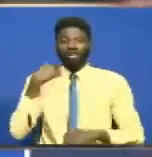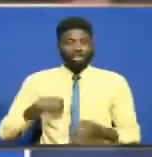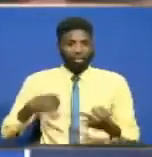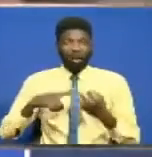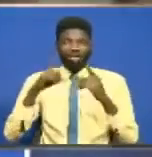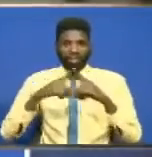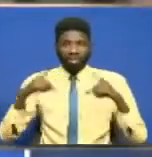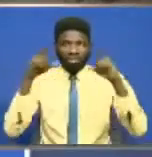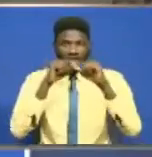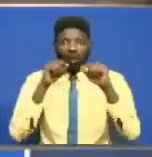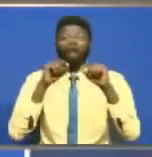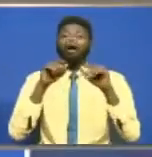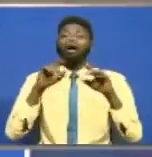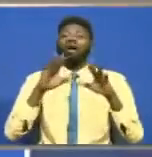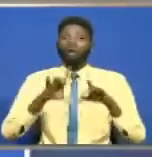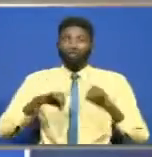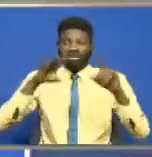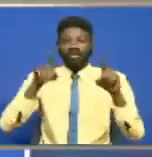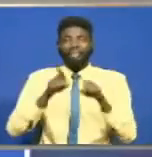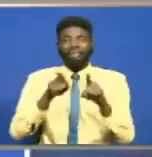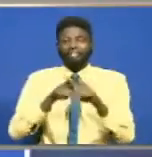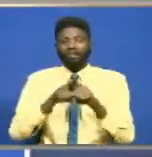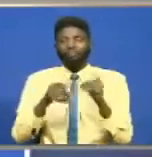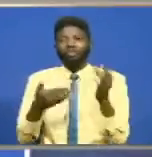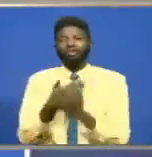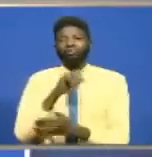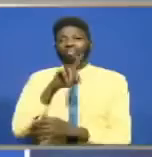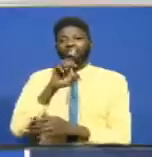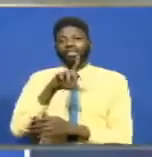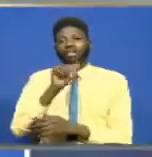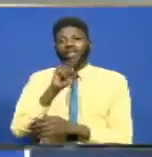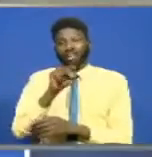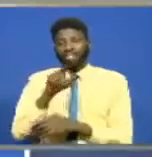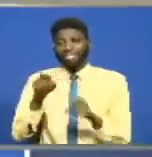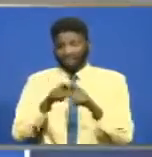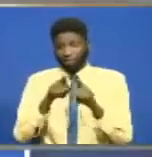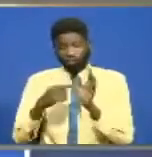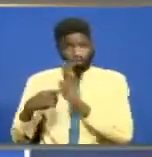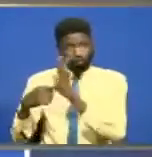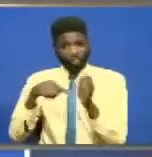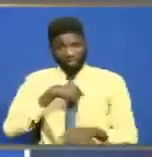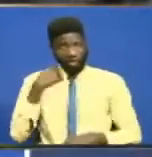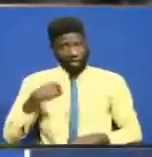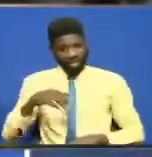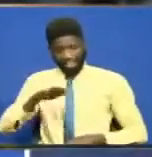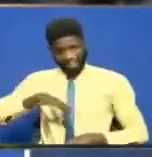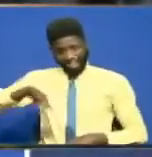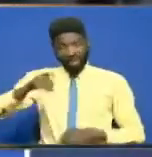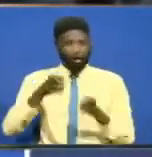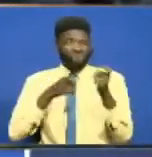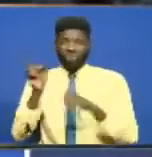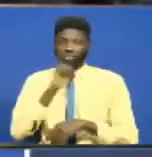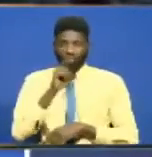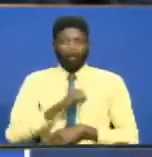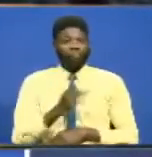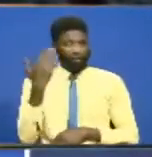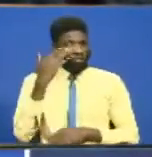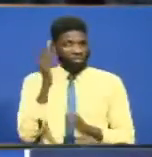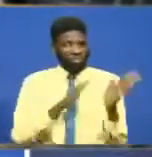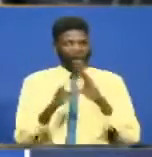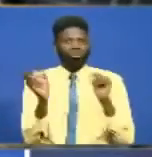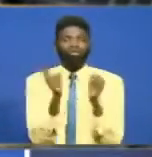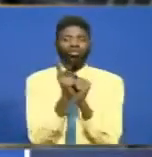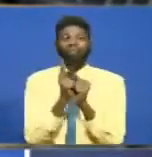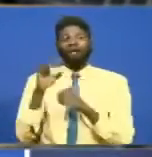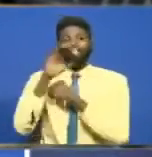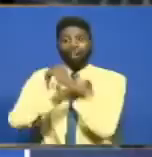New Zealand. The pact is seen as an extension of China's influence in the region. The deal was to involve 12 countries and